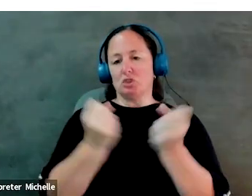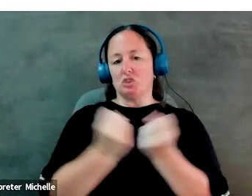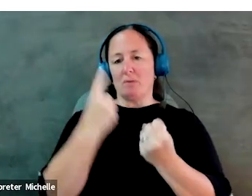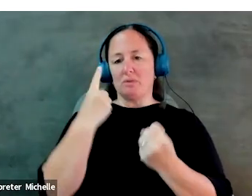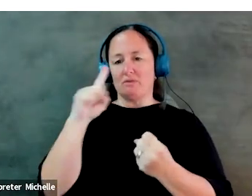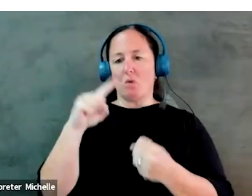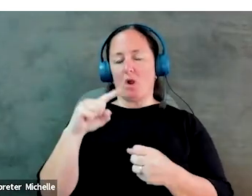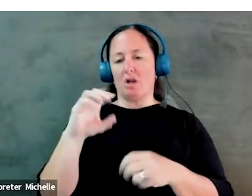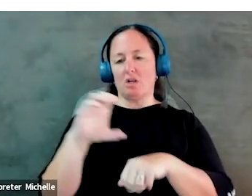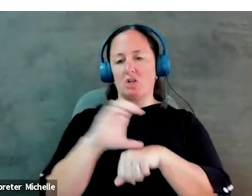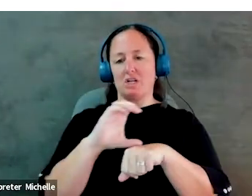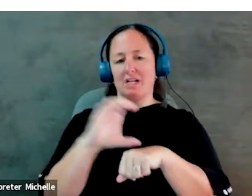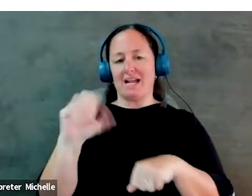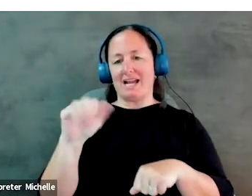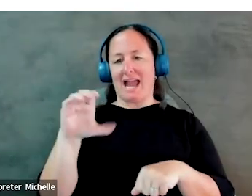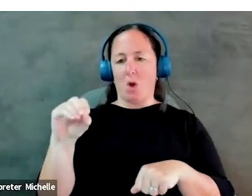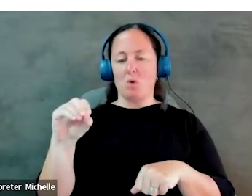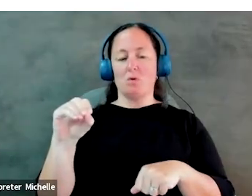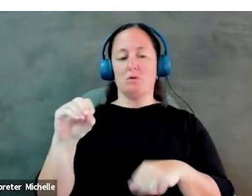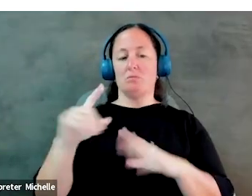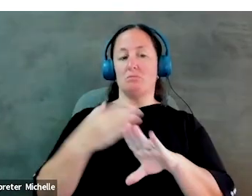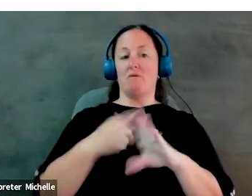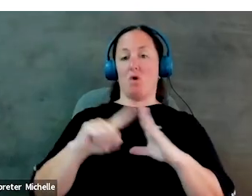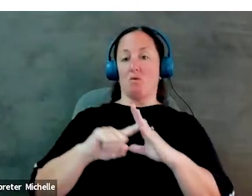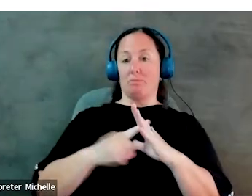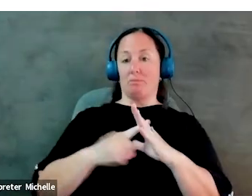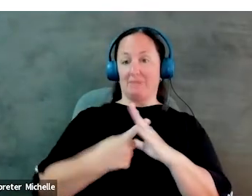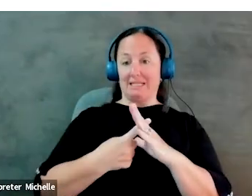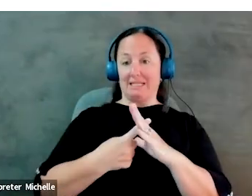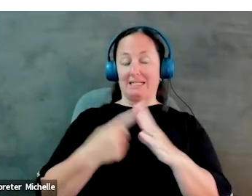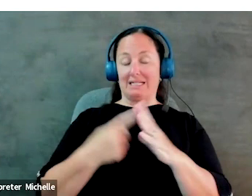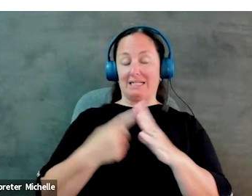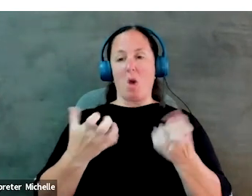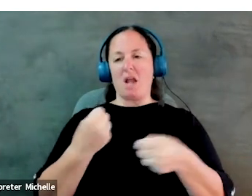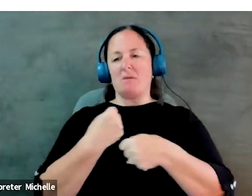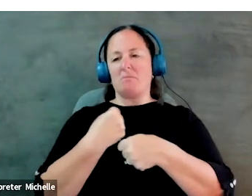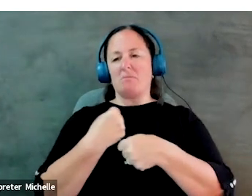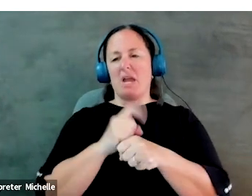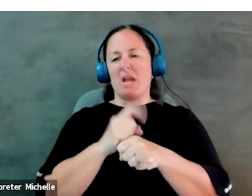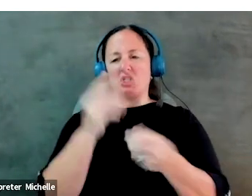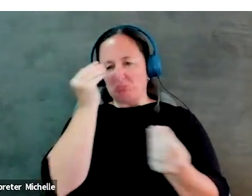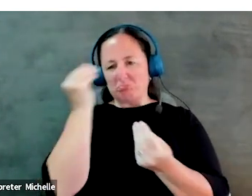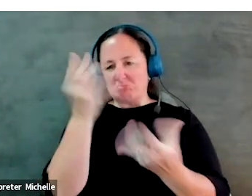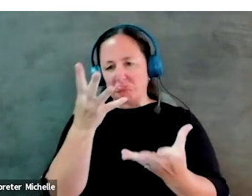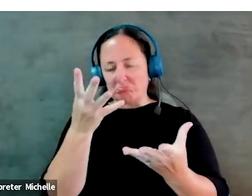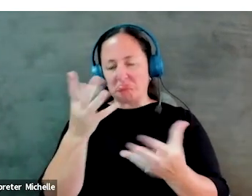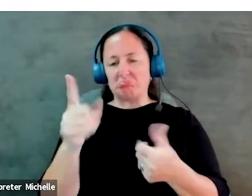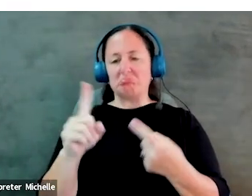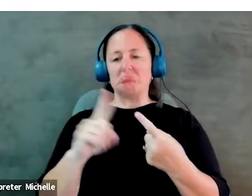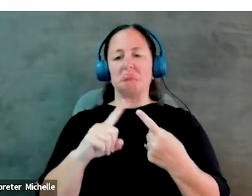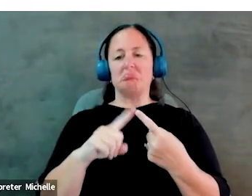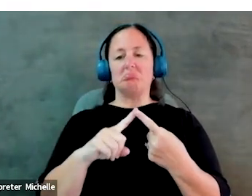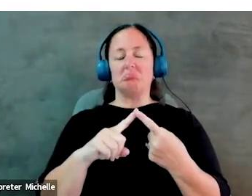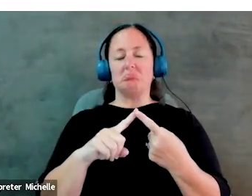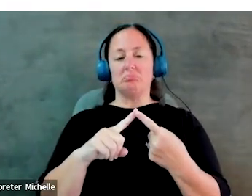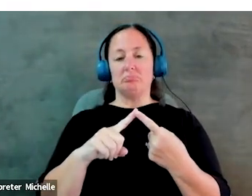cacao. And before we officially begin, wanted to make four housekeeping announcements.